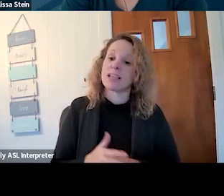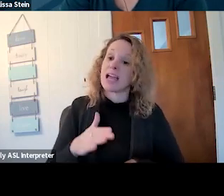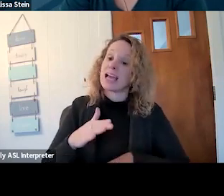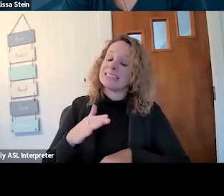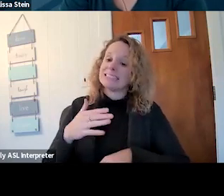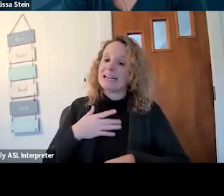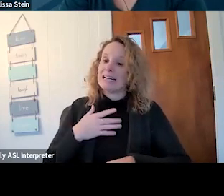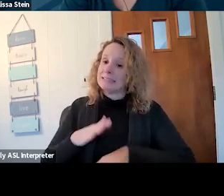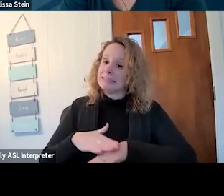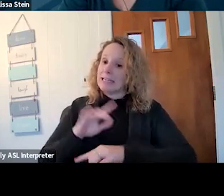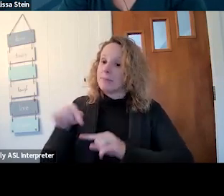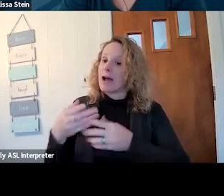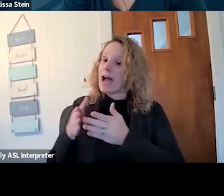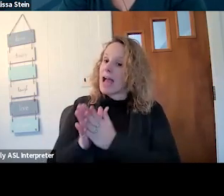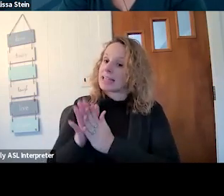specific things,